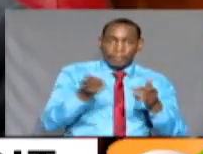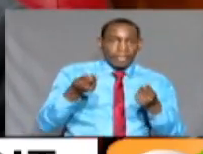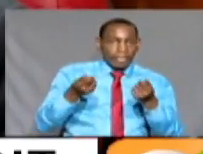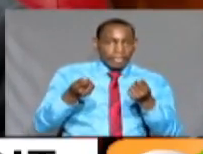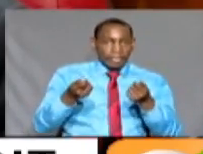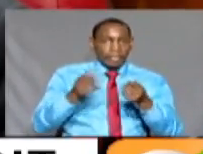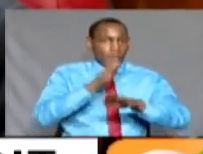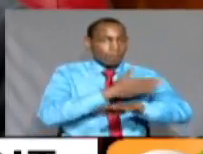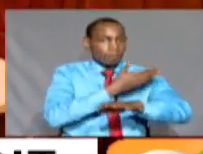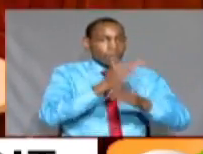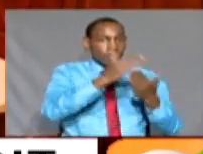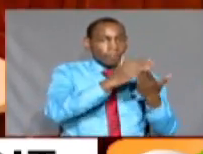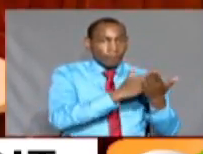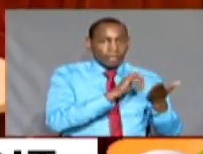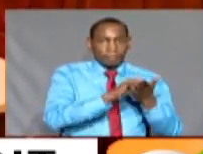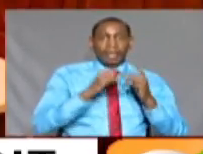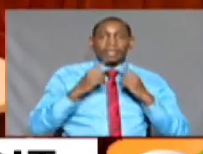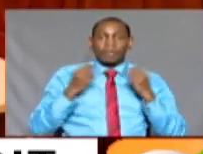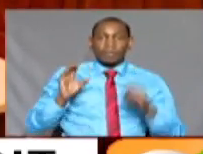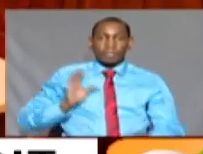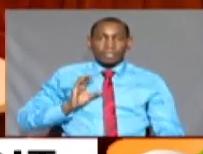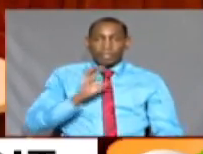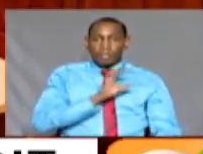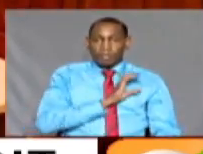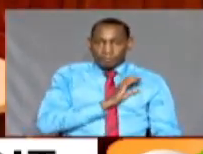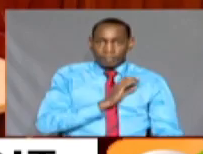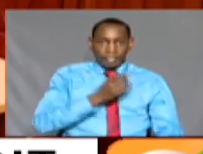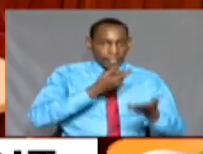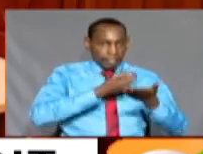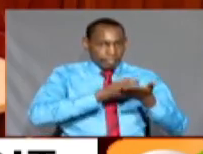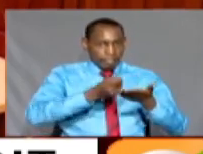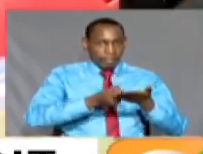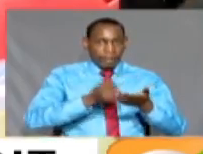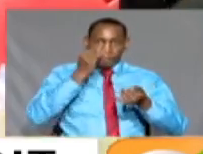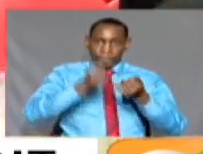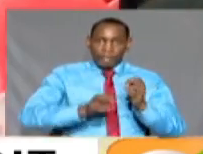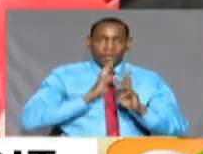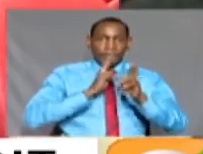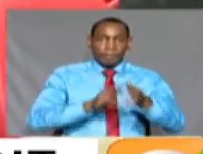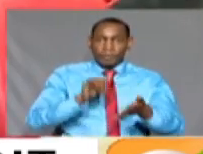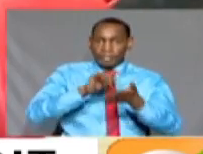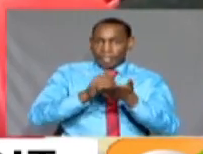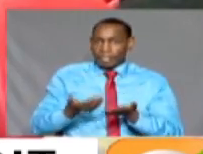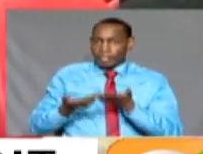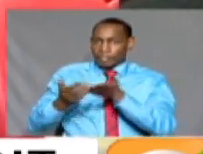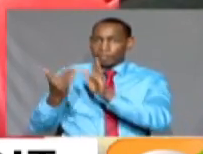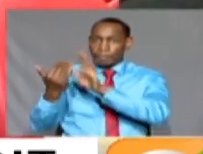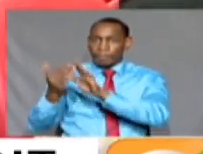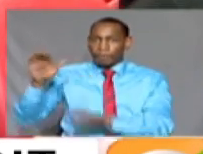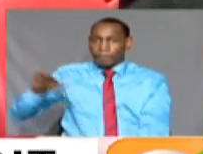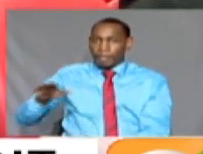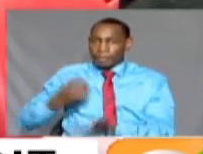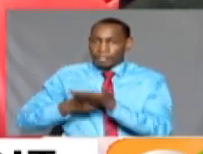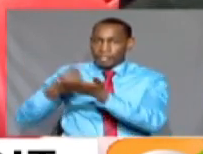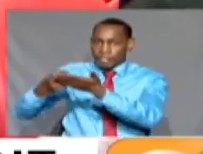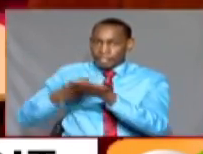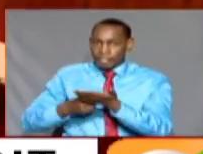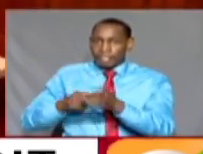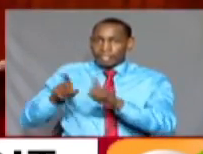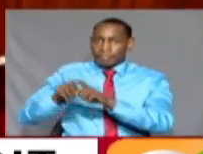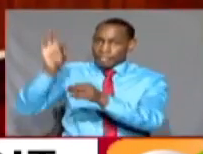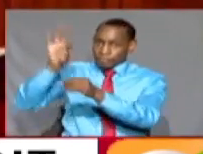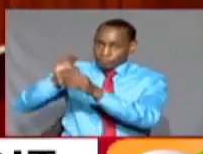rumba show that he hosts. The committee has since retreated to draft its final report, which will be tabled before the House for debate and put to a